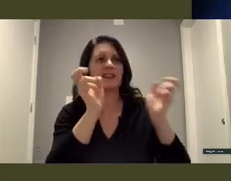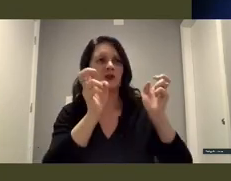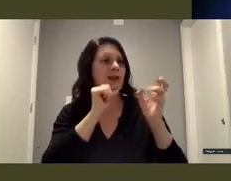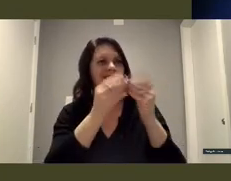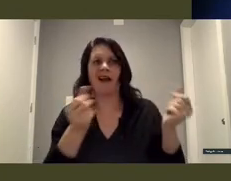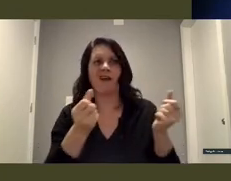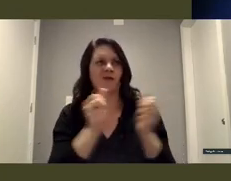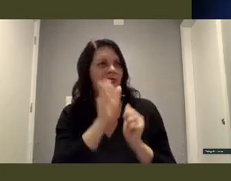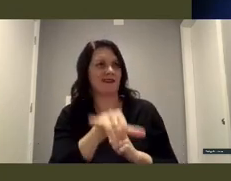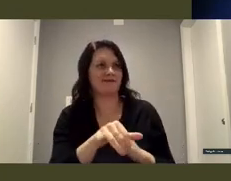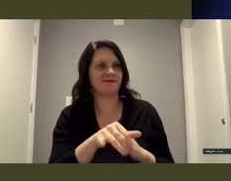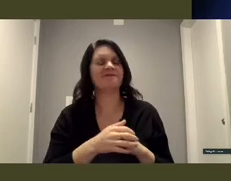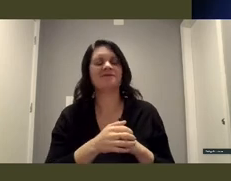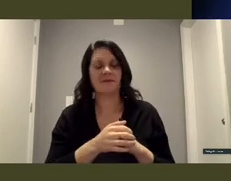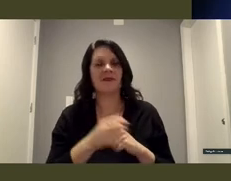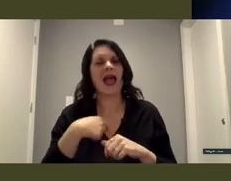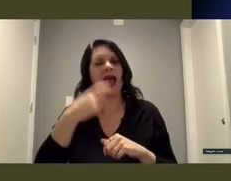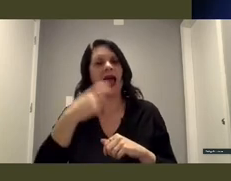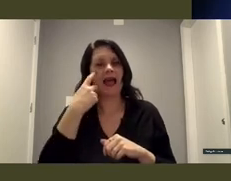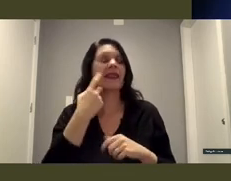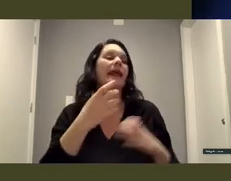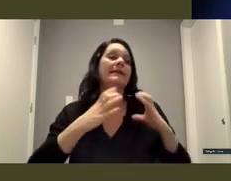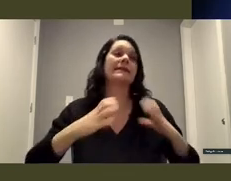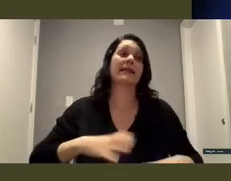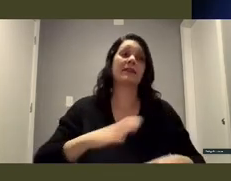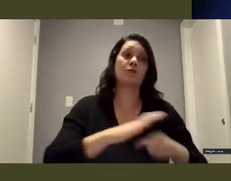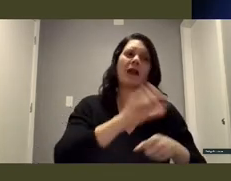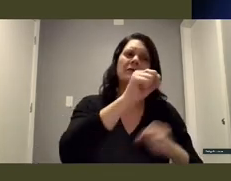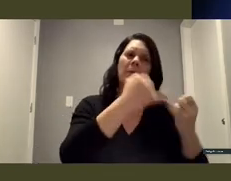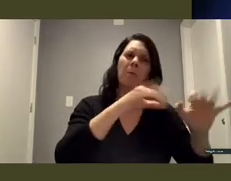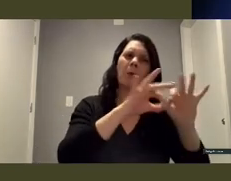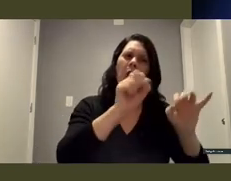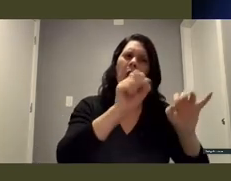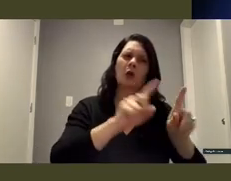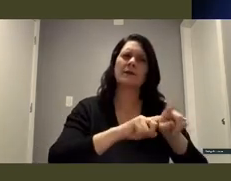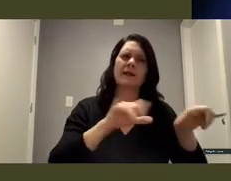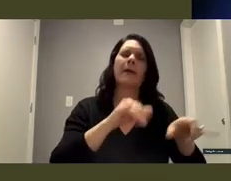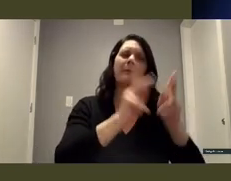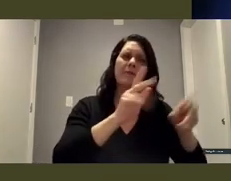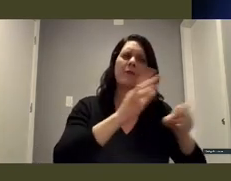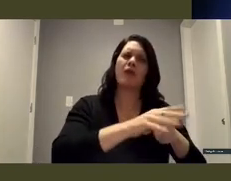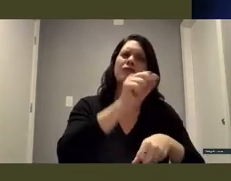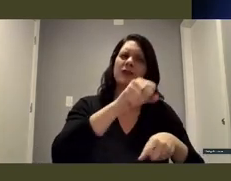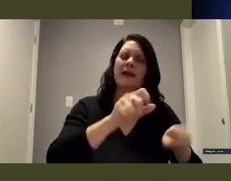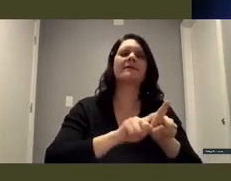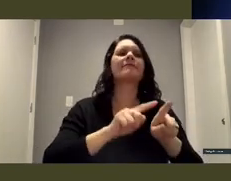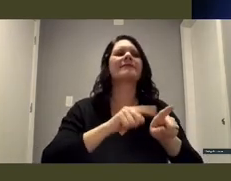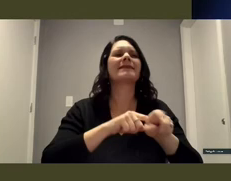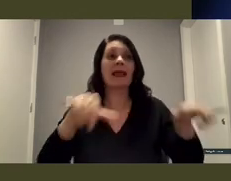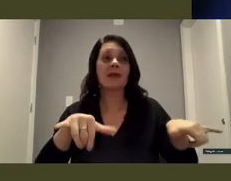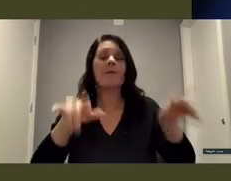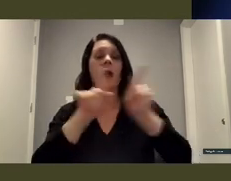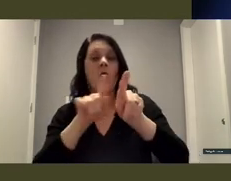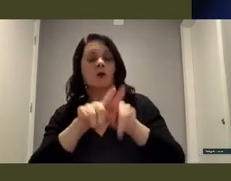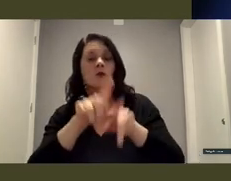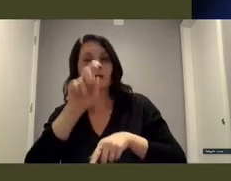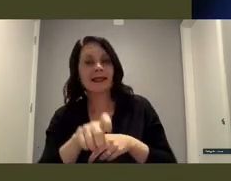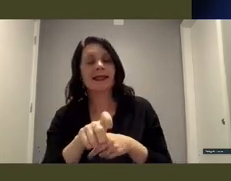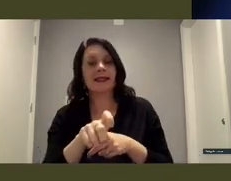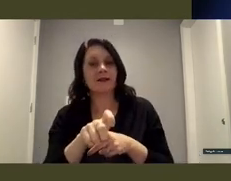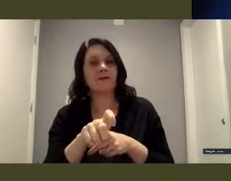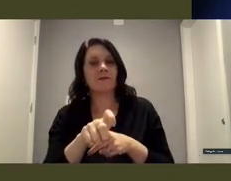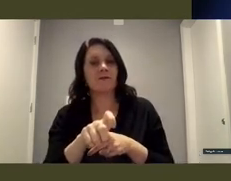think in addition to citizen pressure and people pressure, there also needs to be, and I'll just say